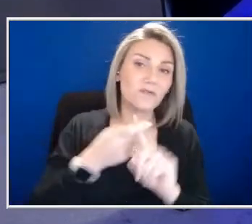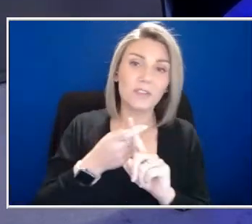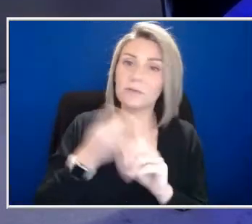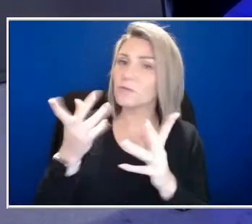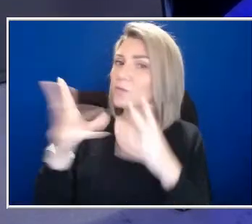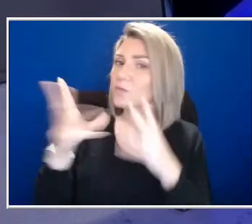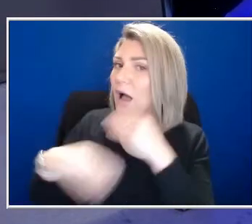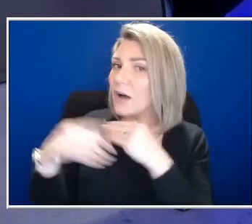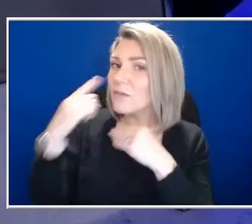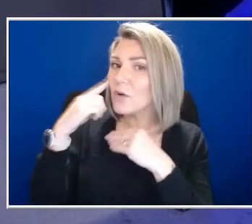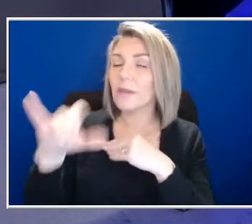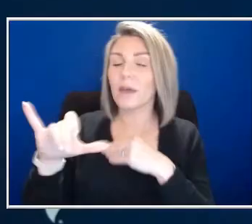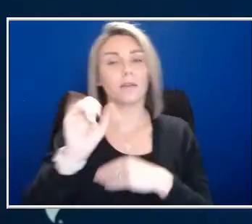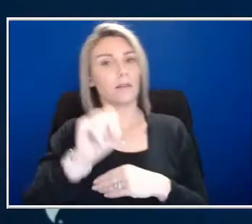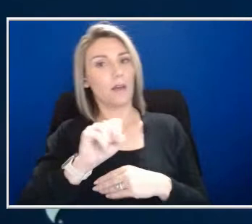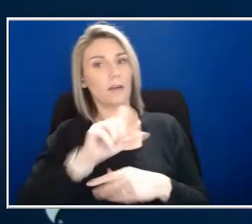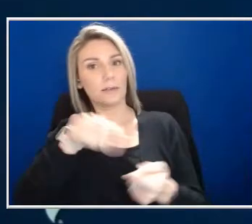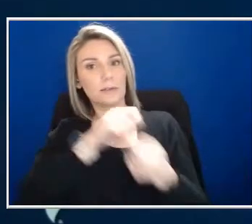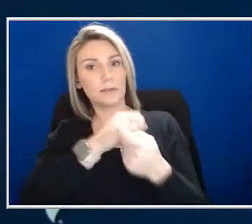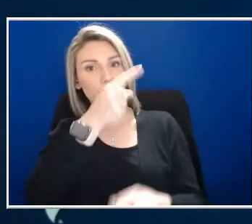That you know,